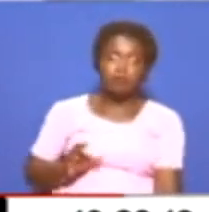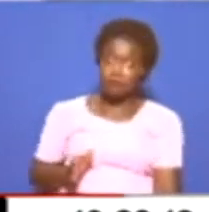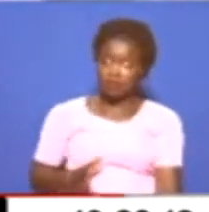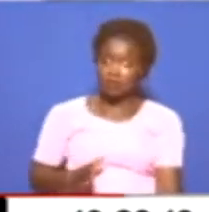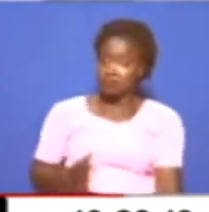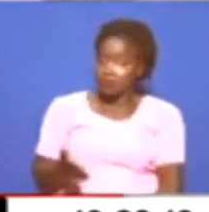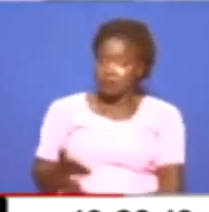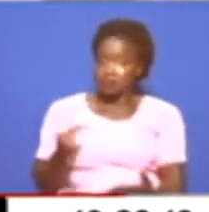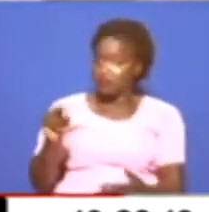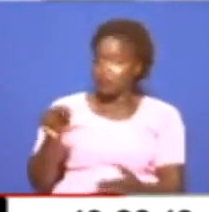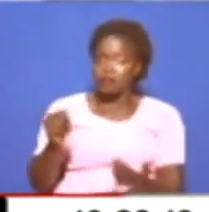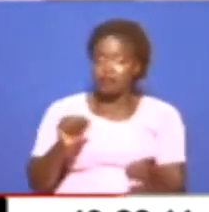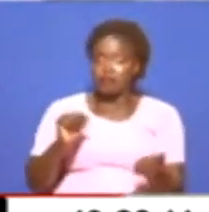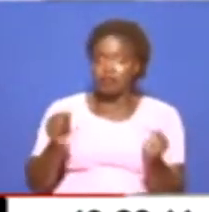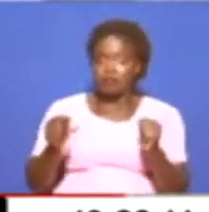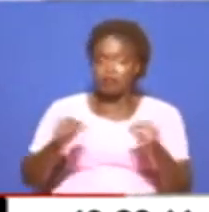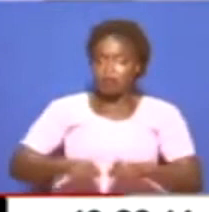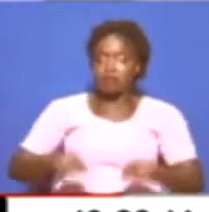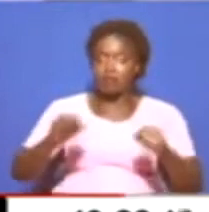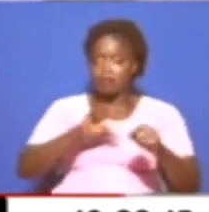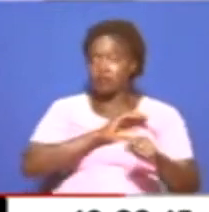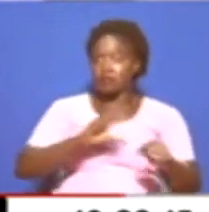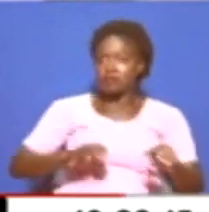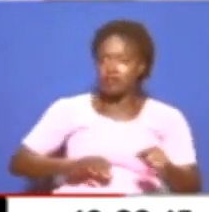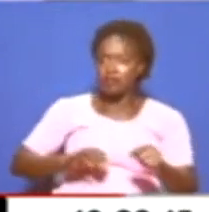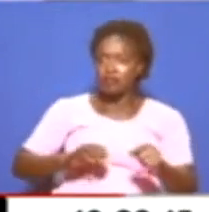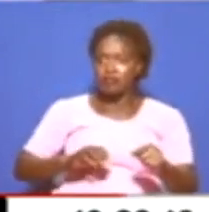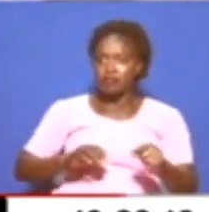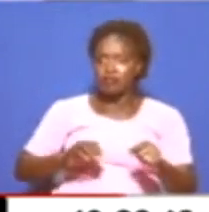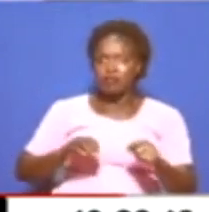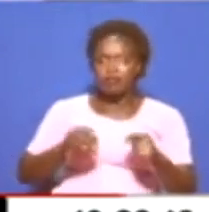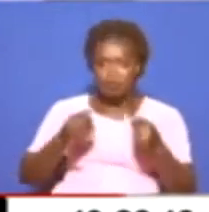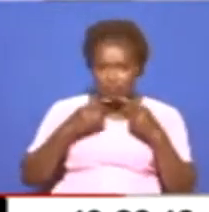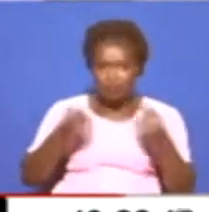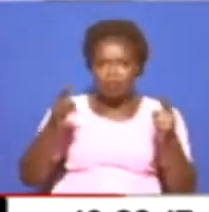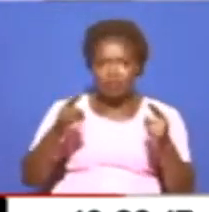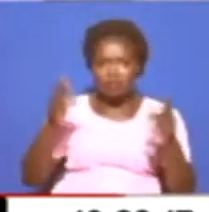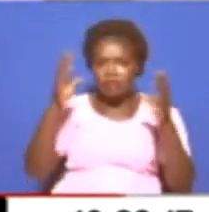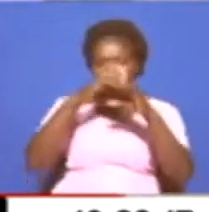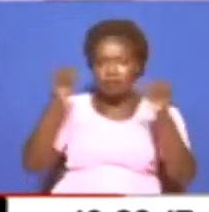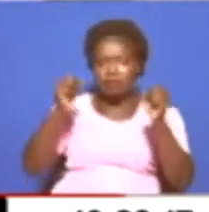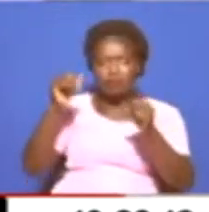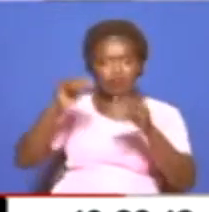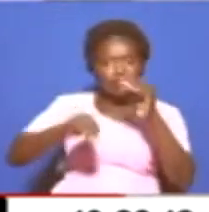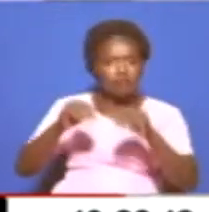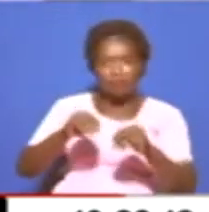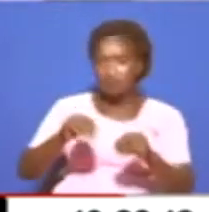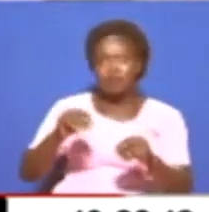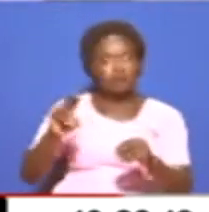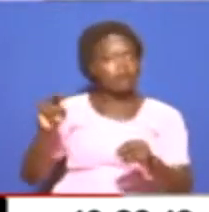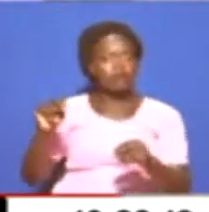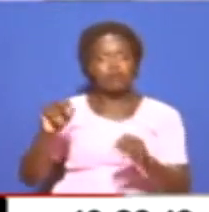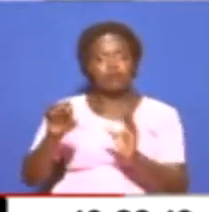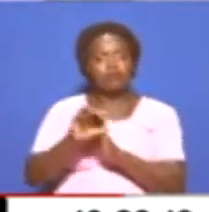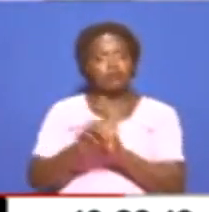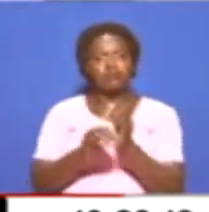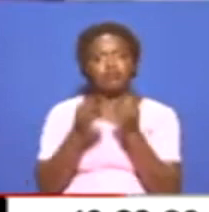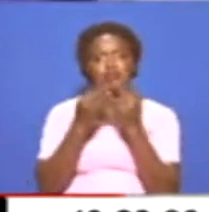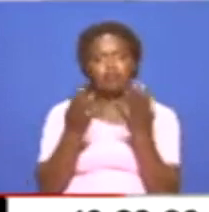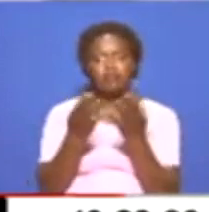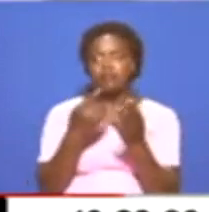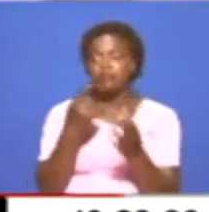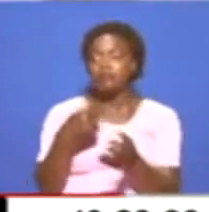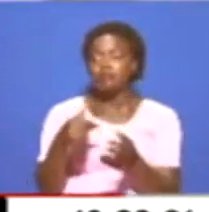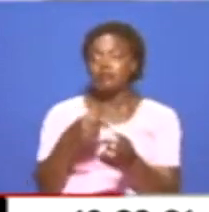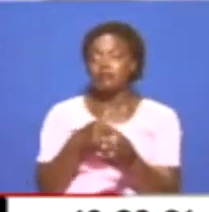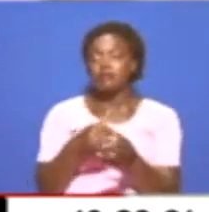of the commission mm-hmm. cannot be the one who is declaring the presidential elections. That also it's unconstitutional in itself. Mm-hmm. You are telling us the